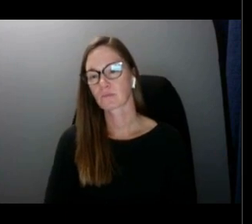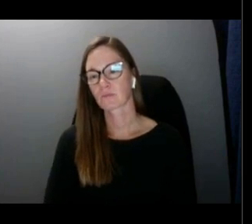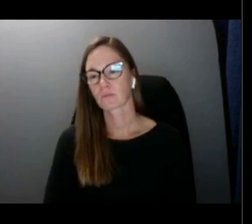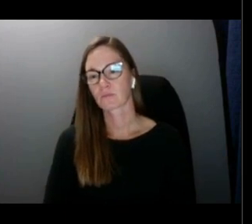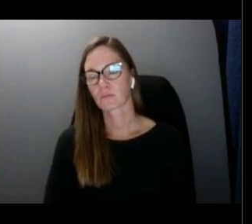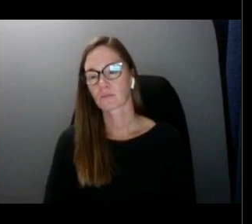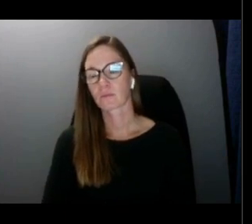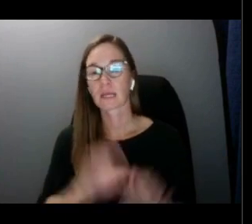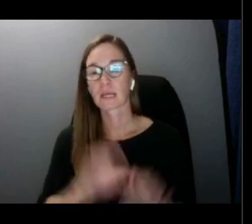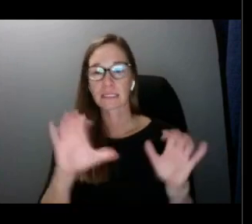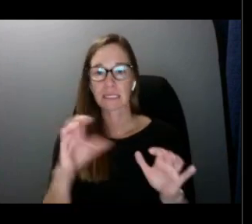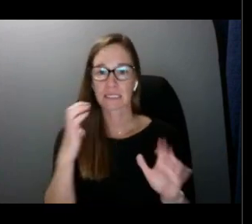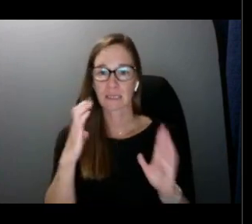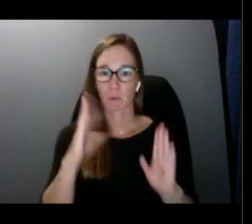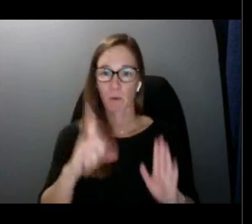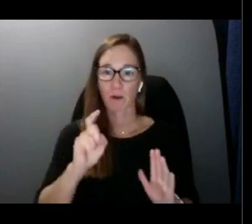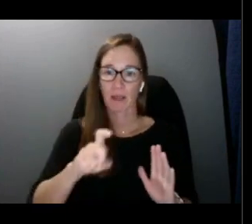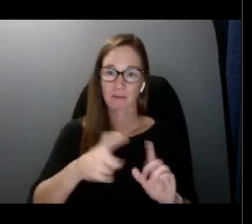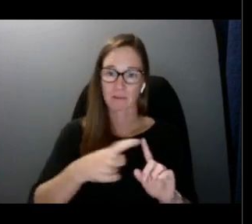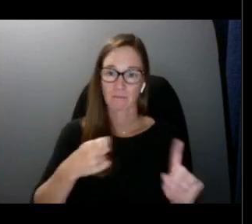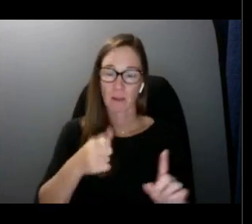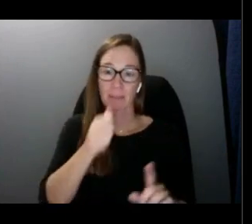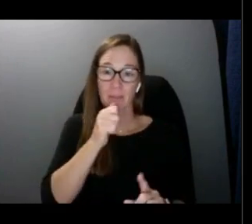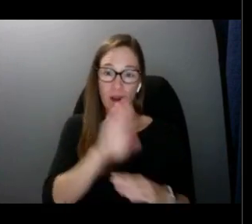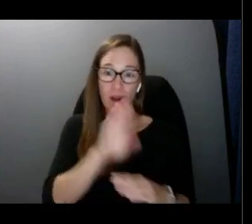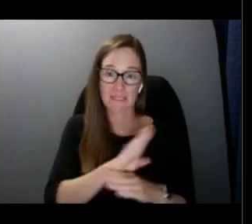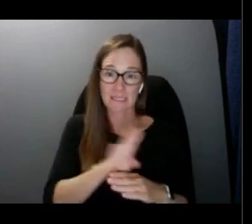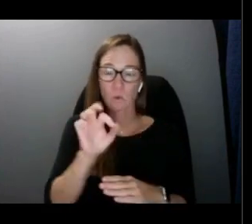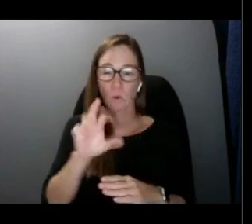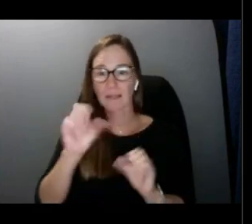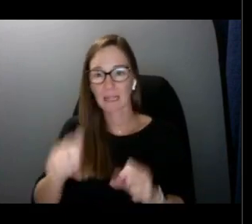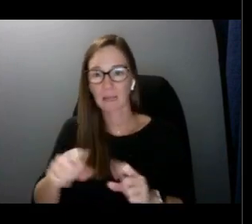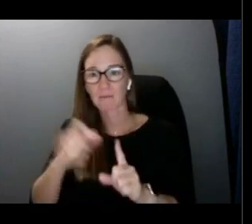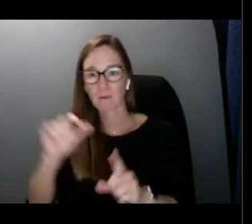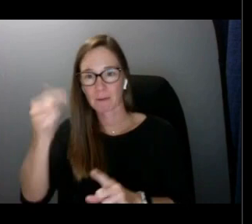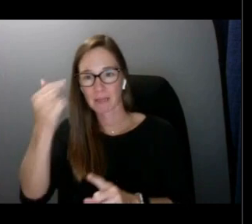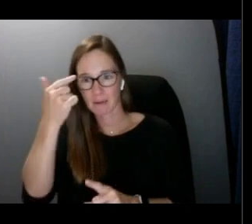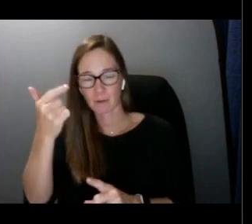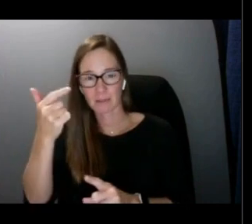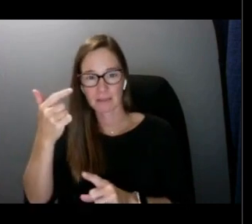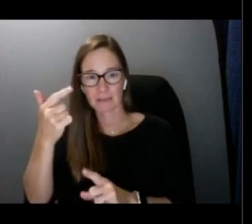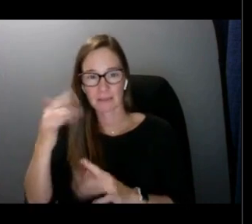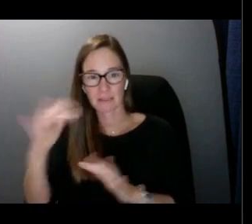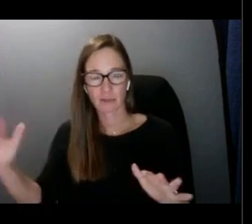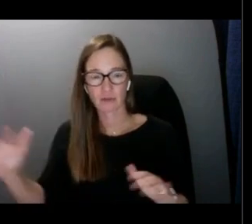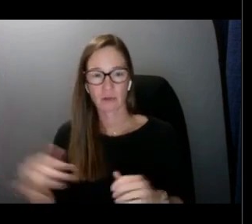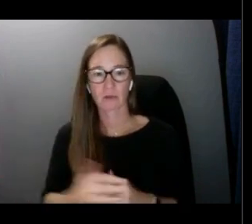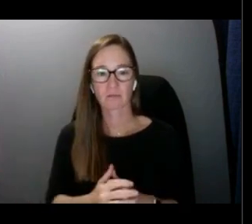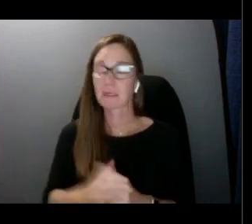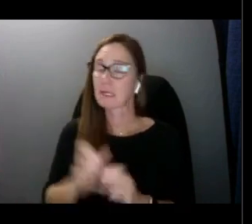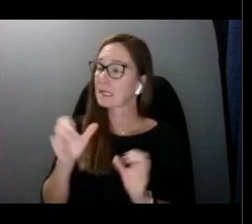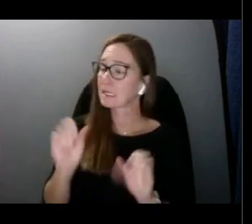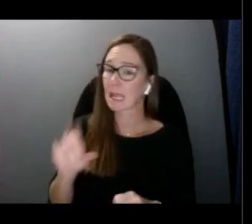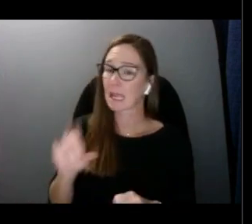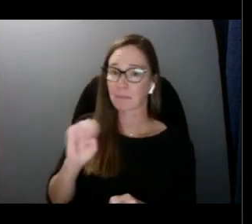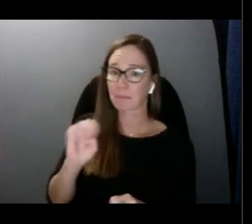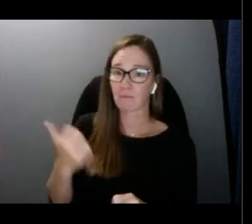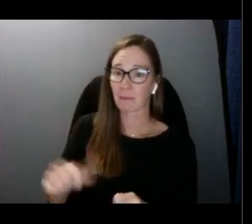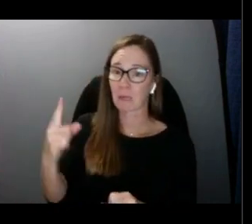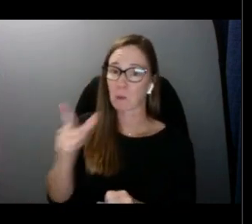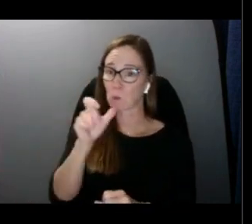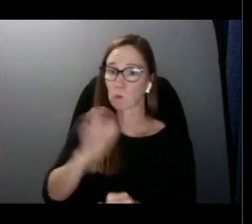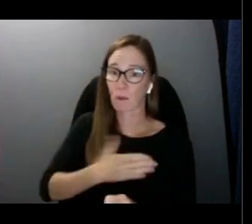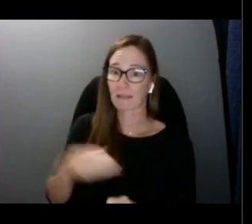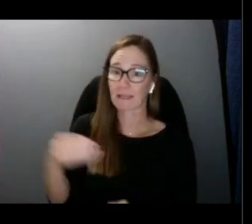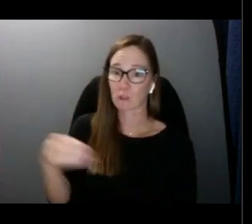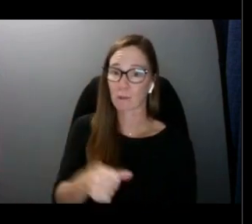Does the employer have to be from the private sectors or can it be from governments, etc.? It can be from anyone who's willing to